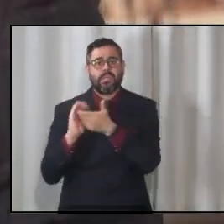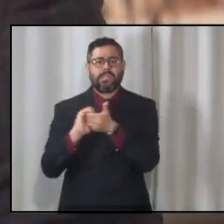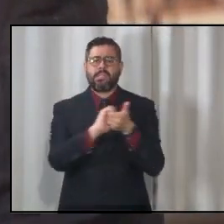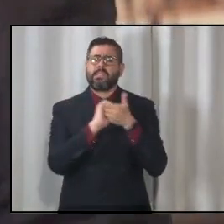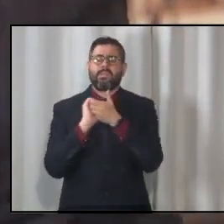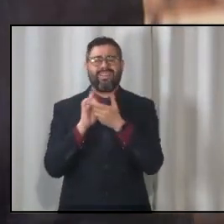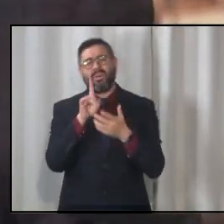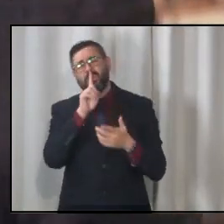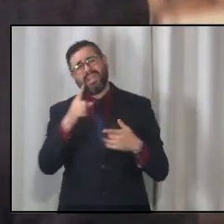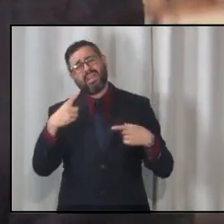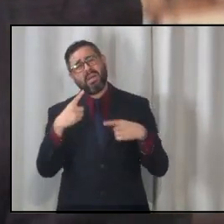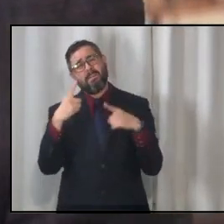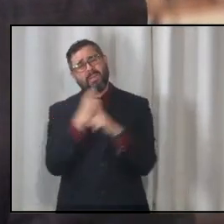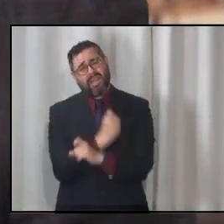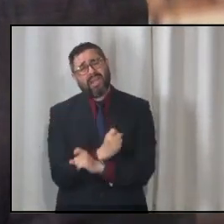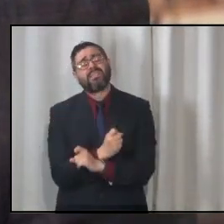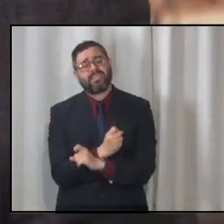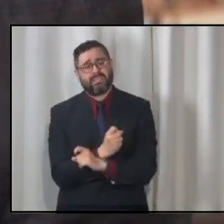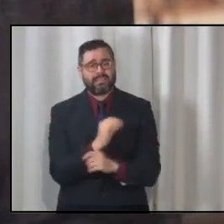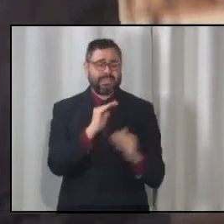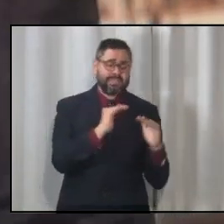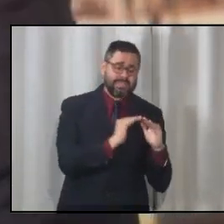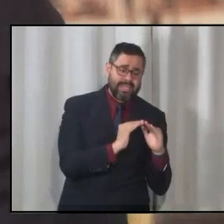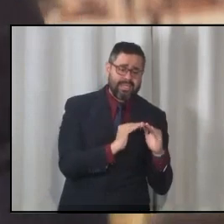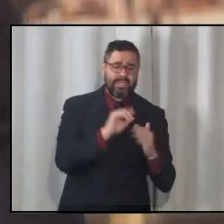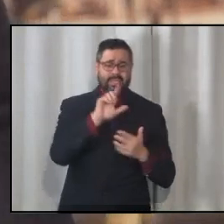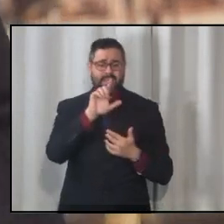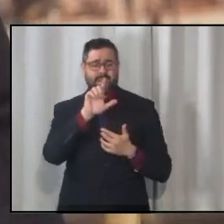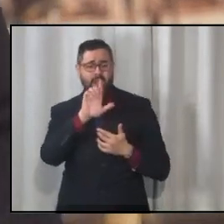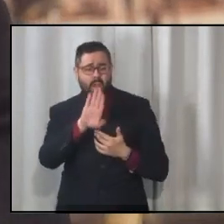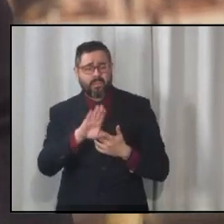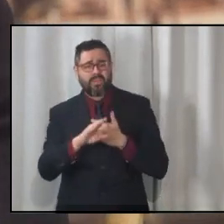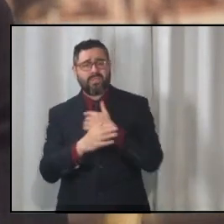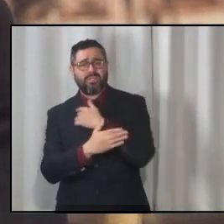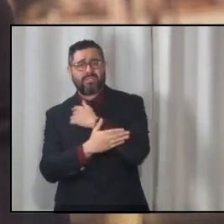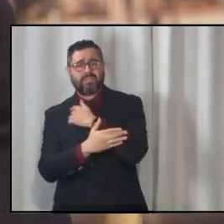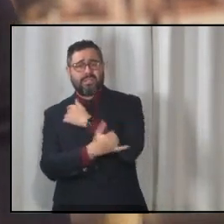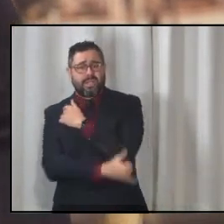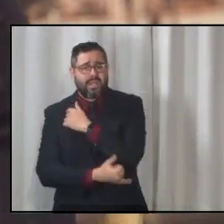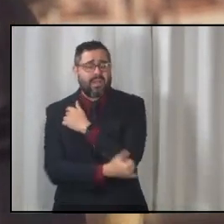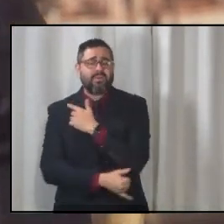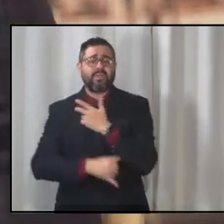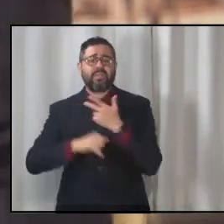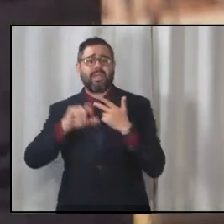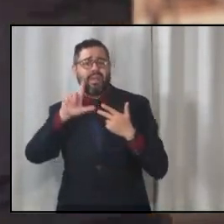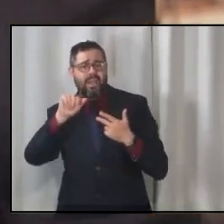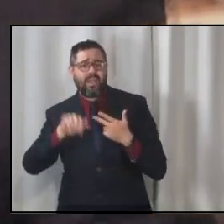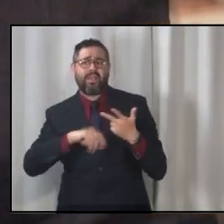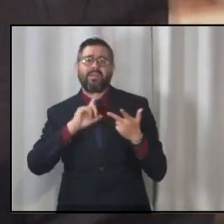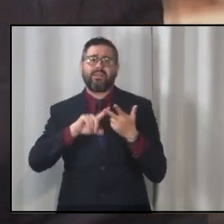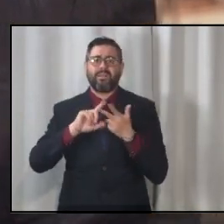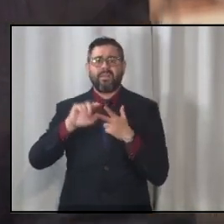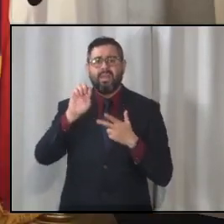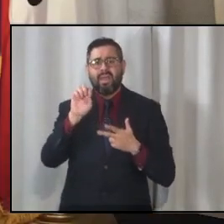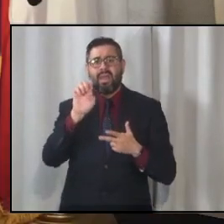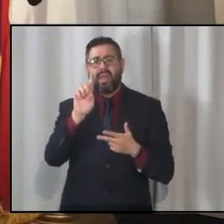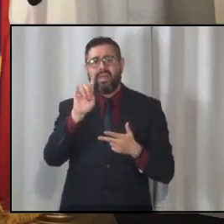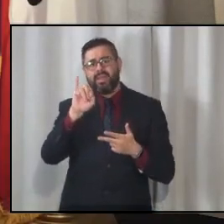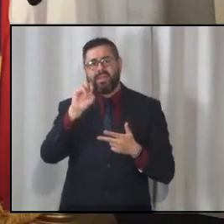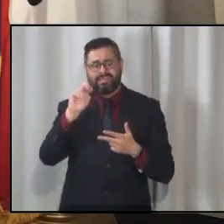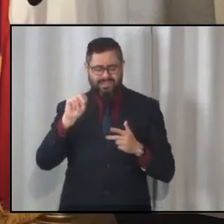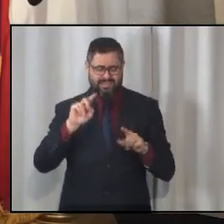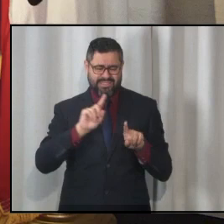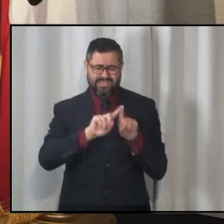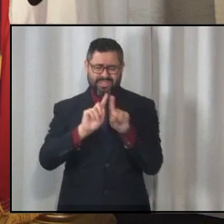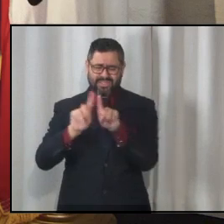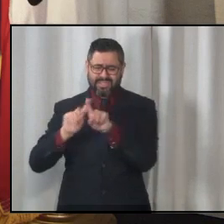think it's important for us to explain that to people. And specifically, I know you're a part of the team that's running our new